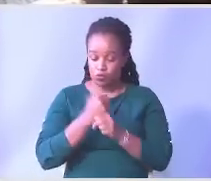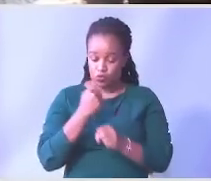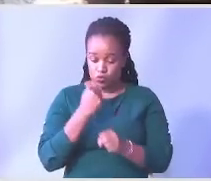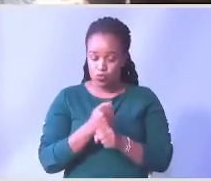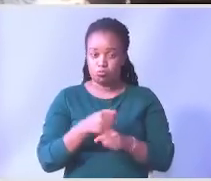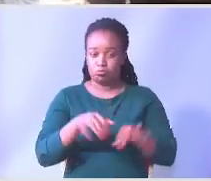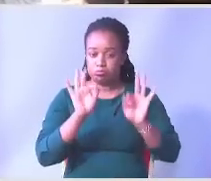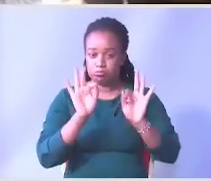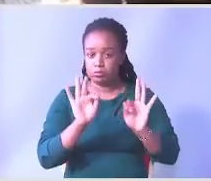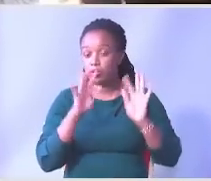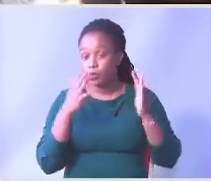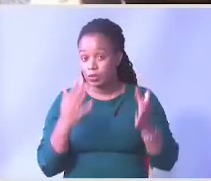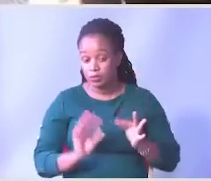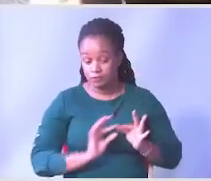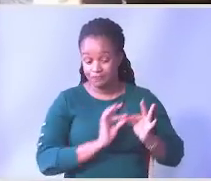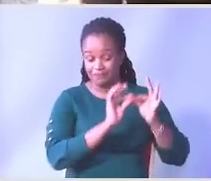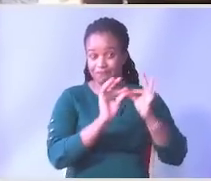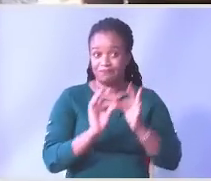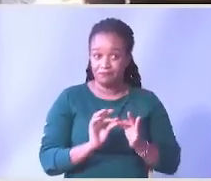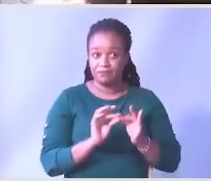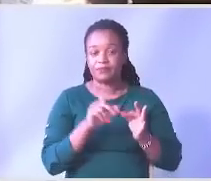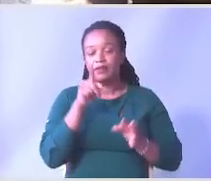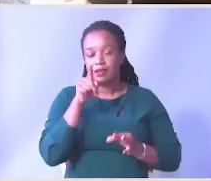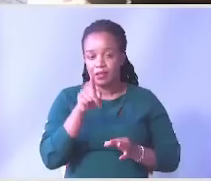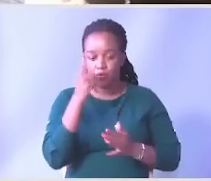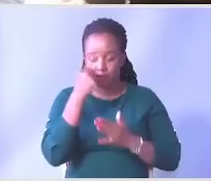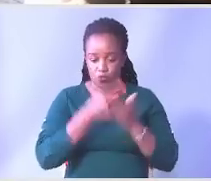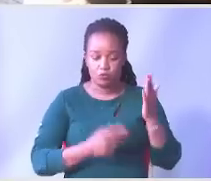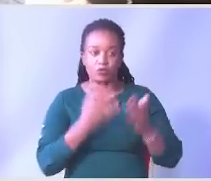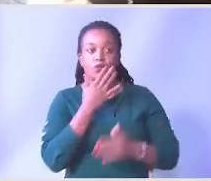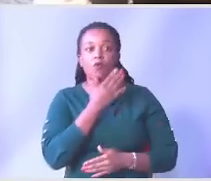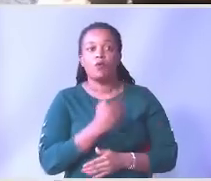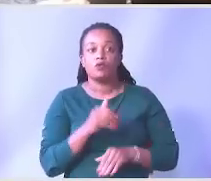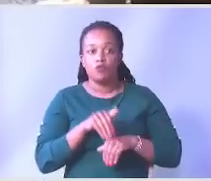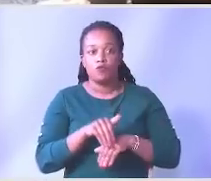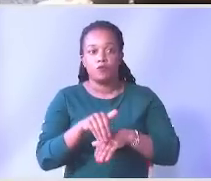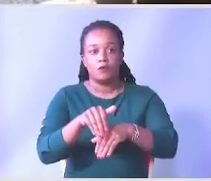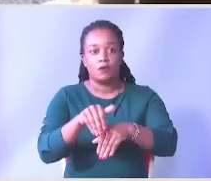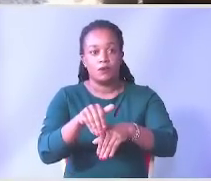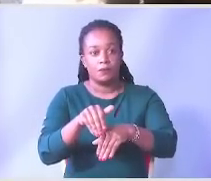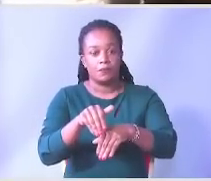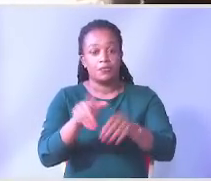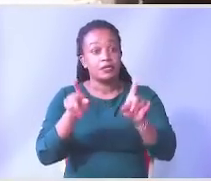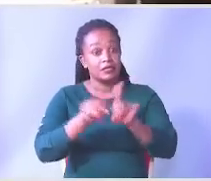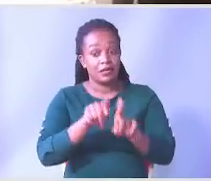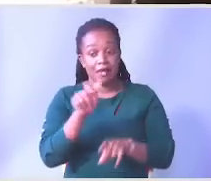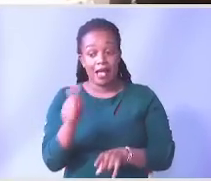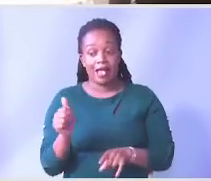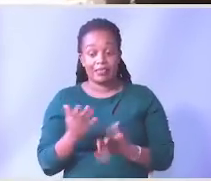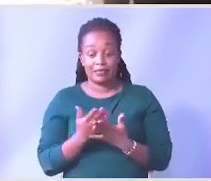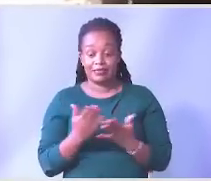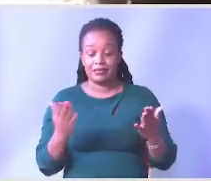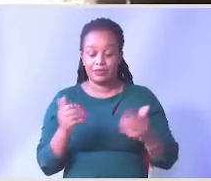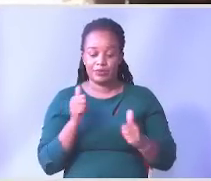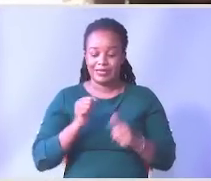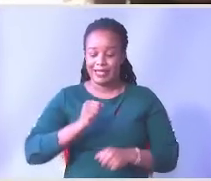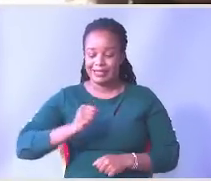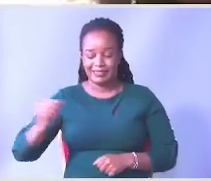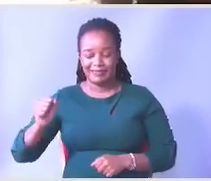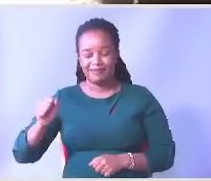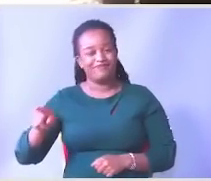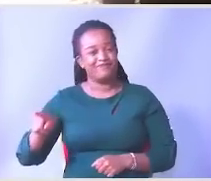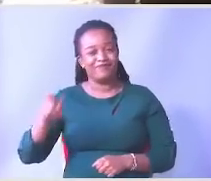pamoja, hiyo ndio mwelekeo ambayo sisi tutaendelea kufuata. Na mambo mengine ambayo inakushia kando, hiyo